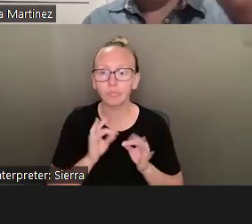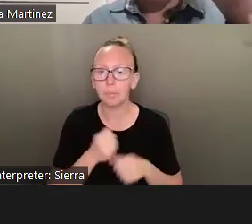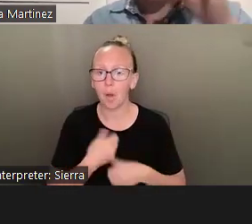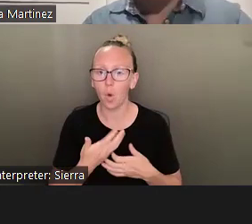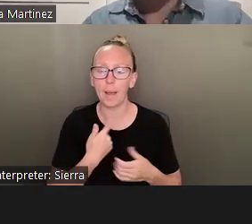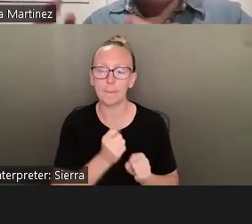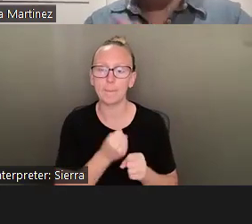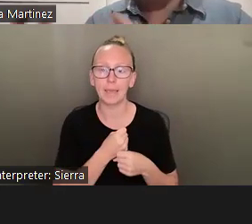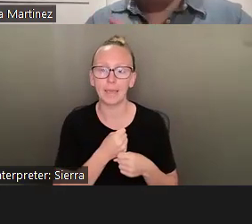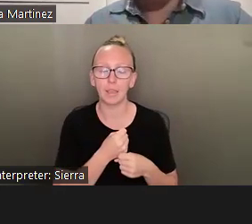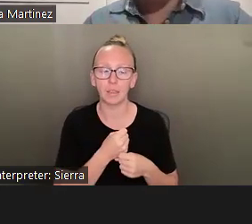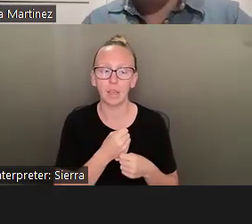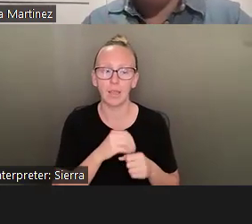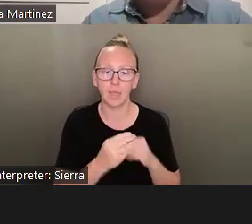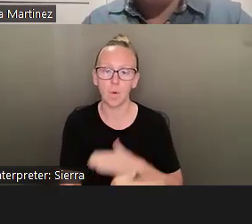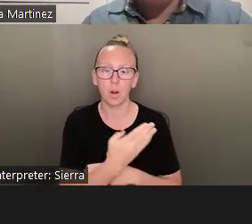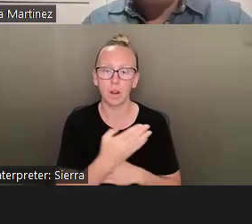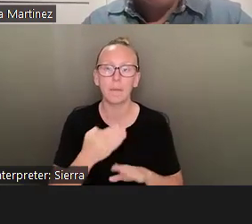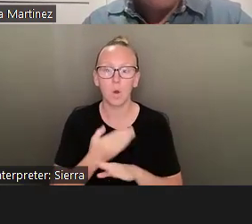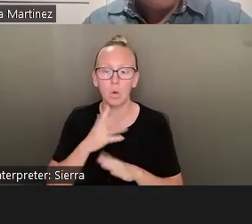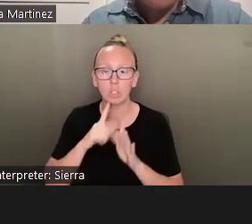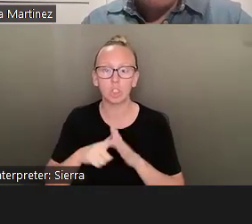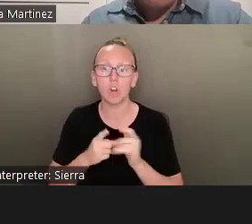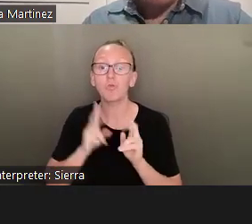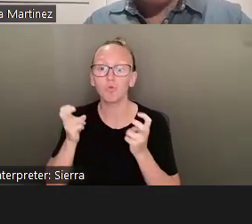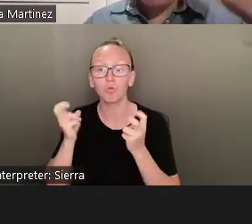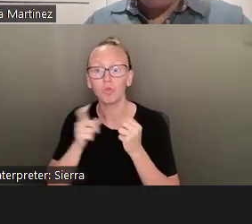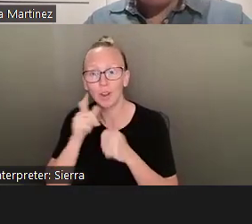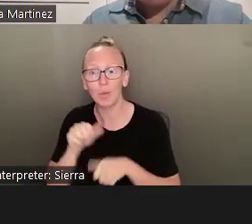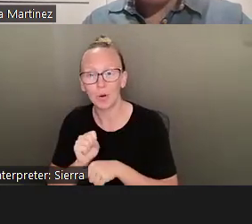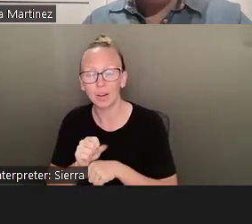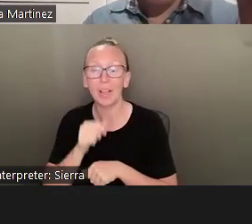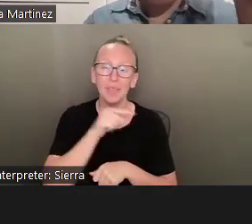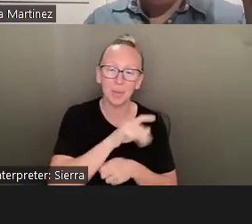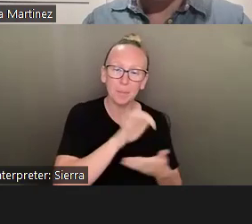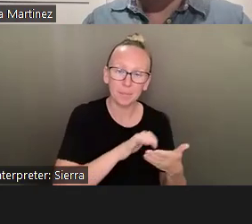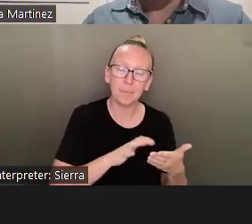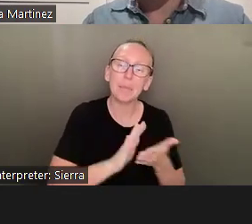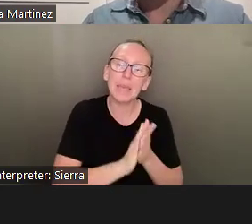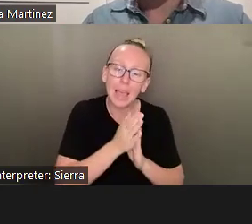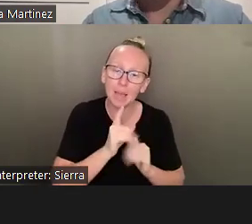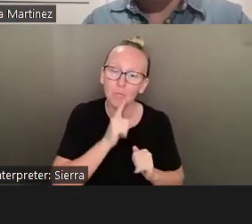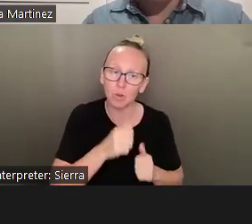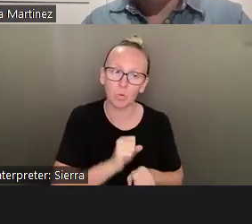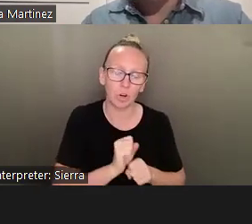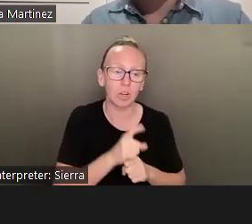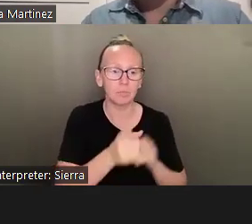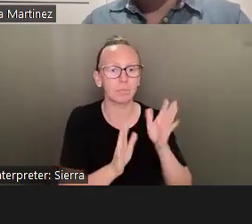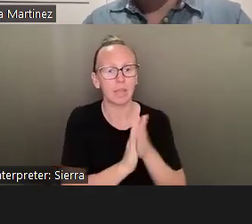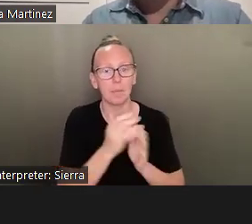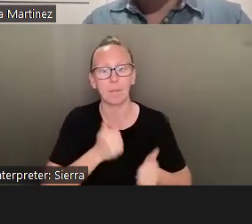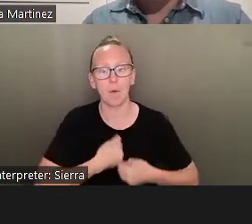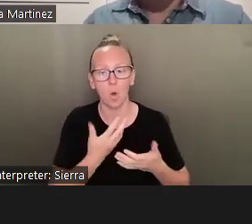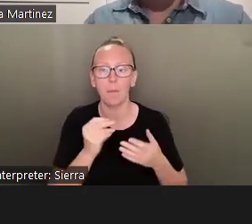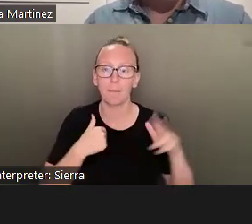my real work became my real work. And so they became a collection of poems that I'm calling Friend of the Wind. Friend